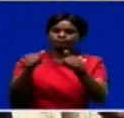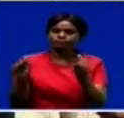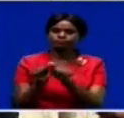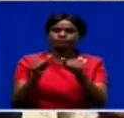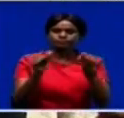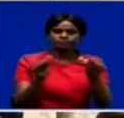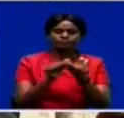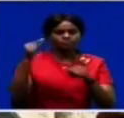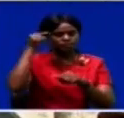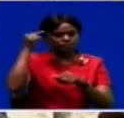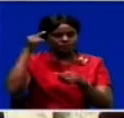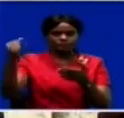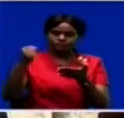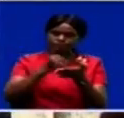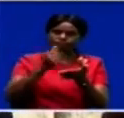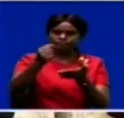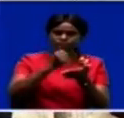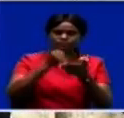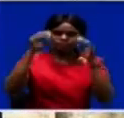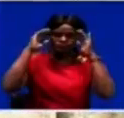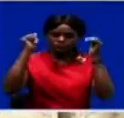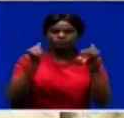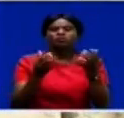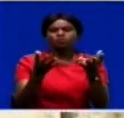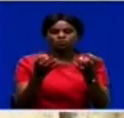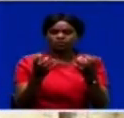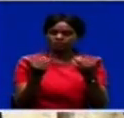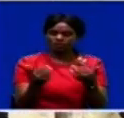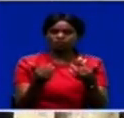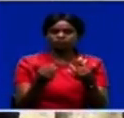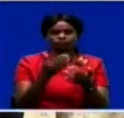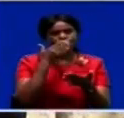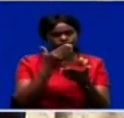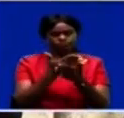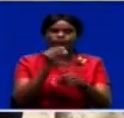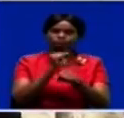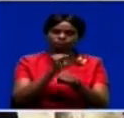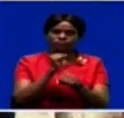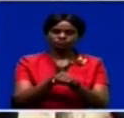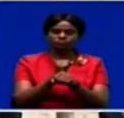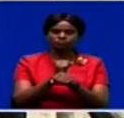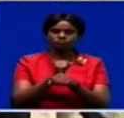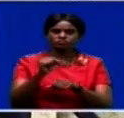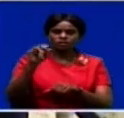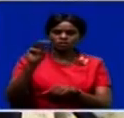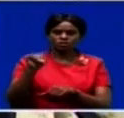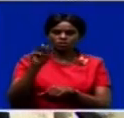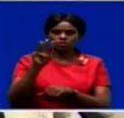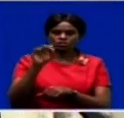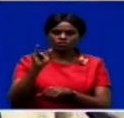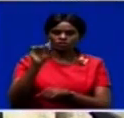government appointments. The President wants maximum operational efficiency. Mwinilunga District Commissioner